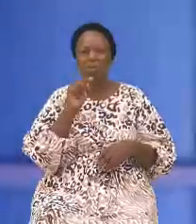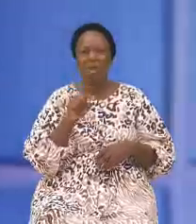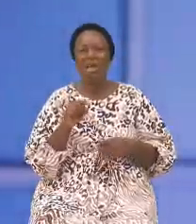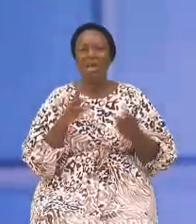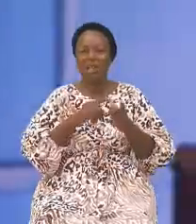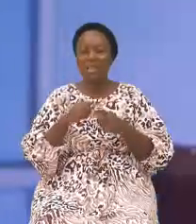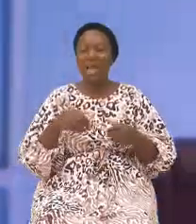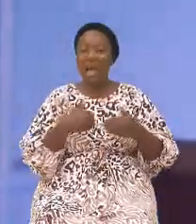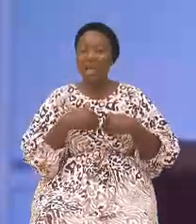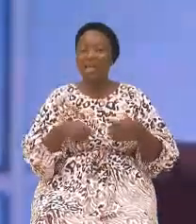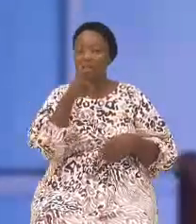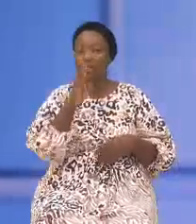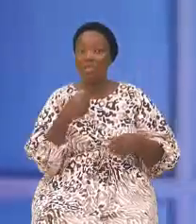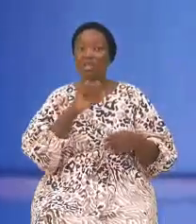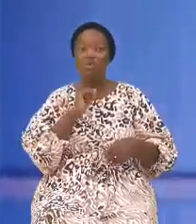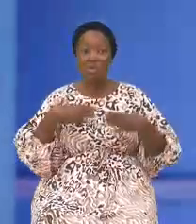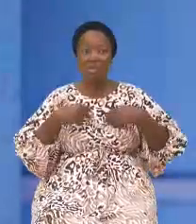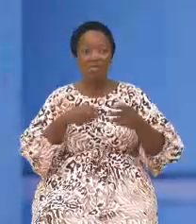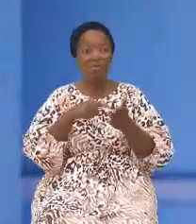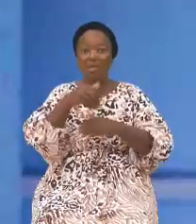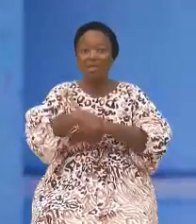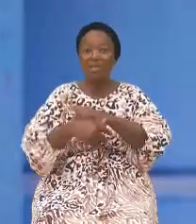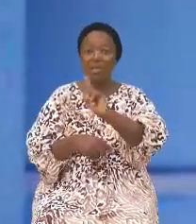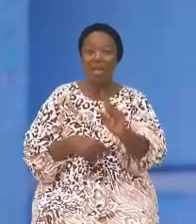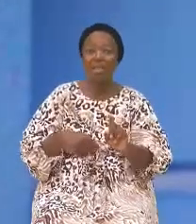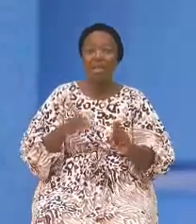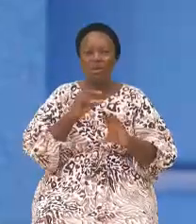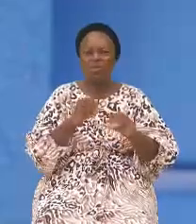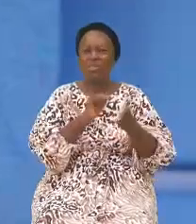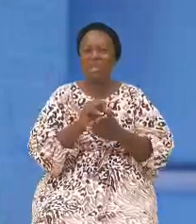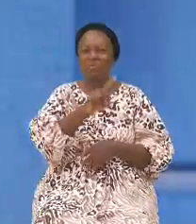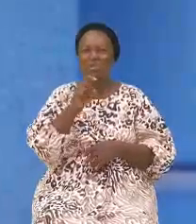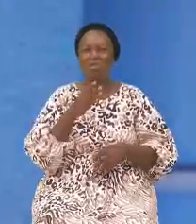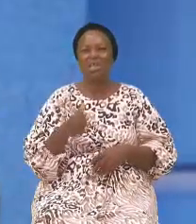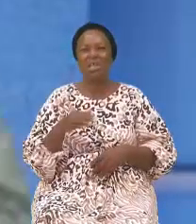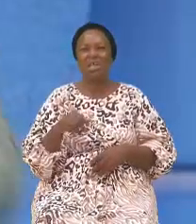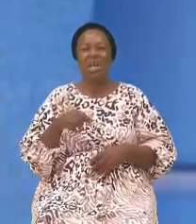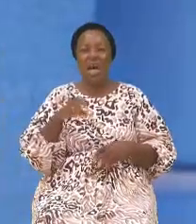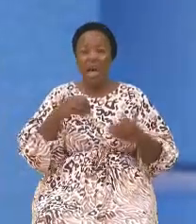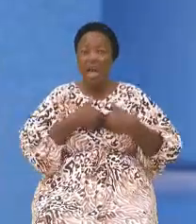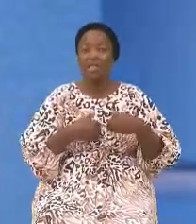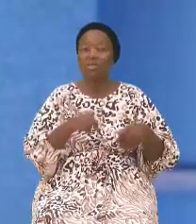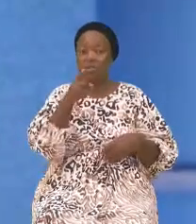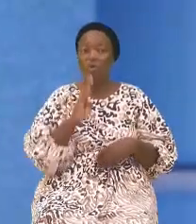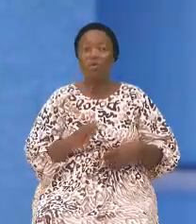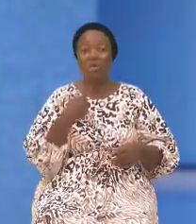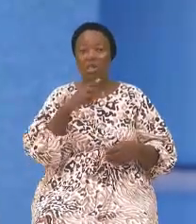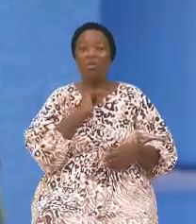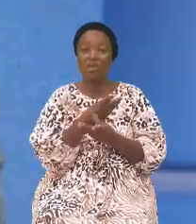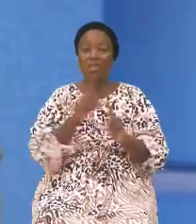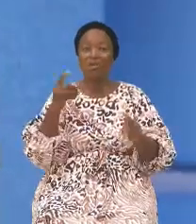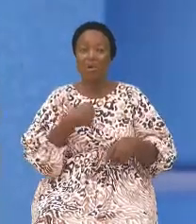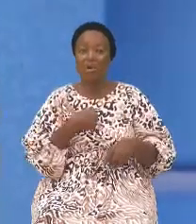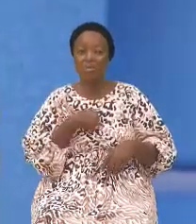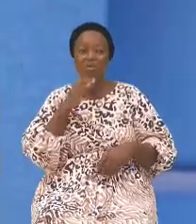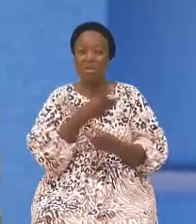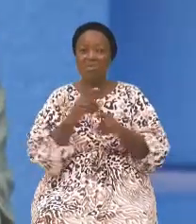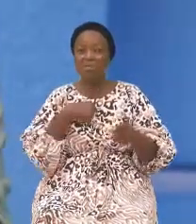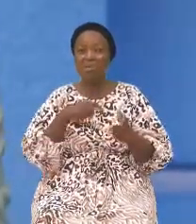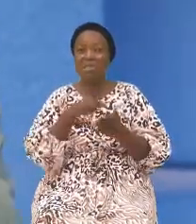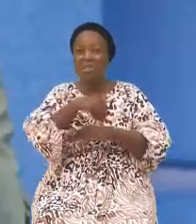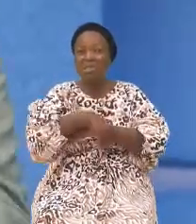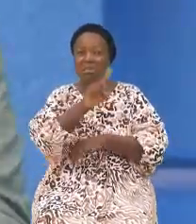question mark. As God said He will heal me tonight, they put a question mark. As God said He can